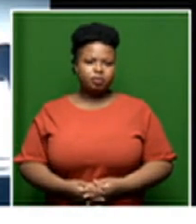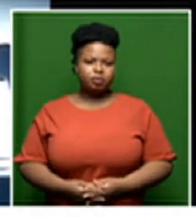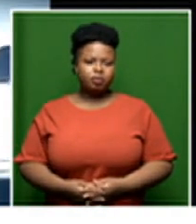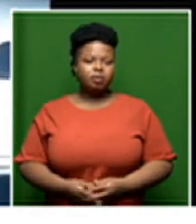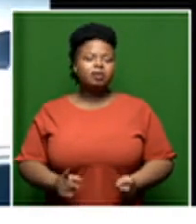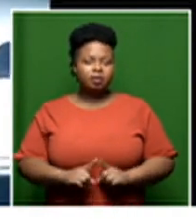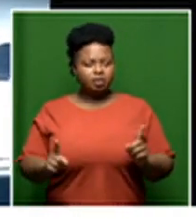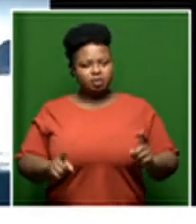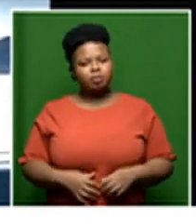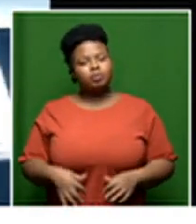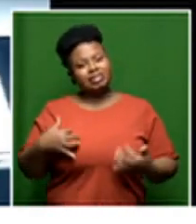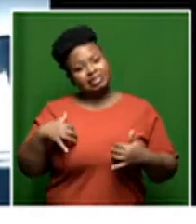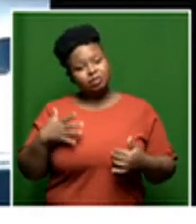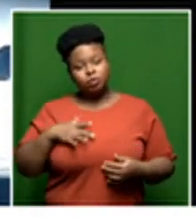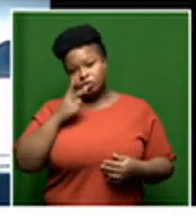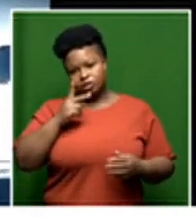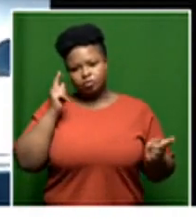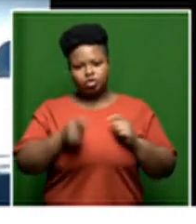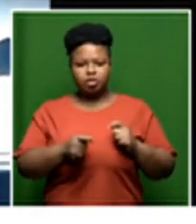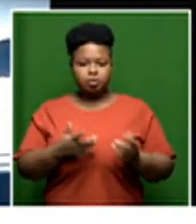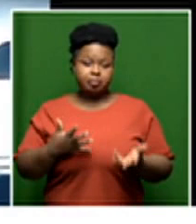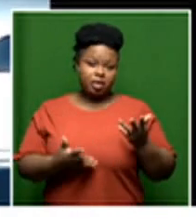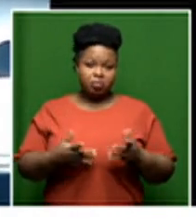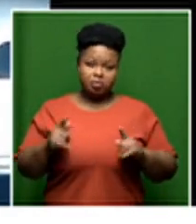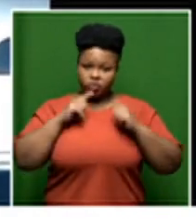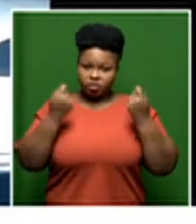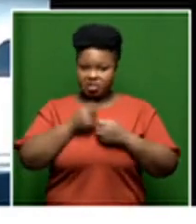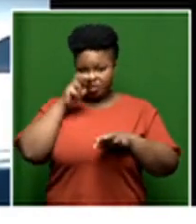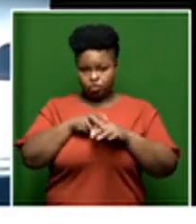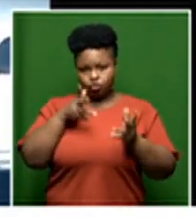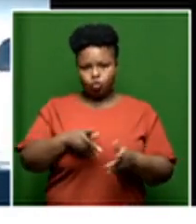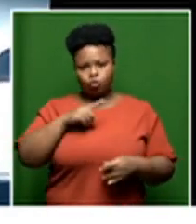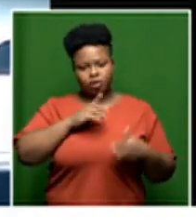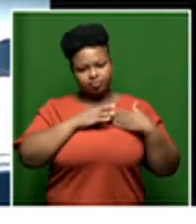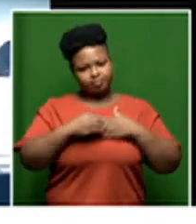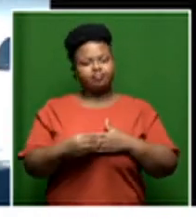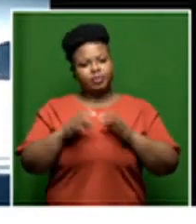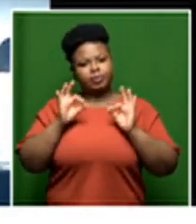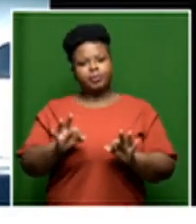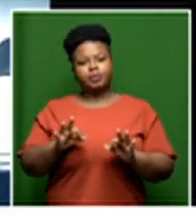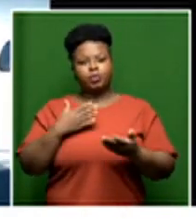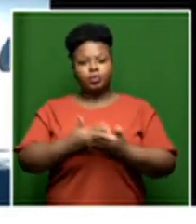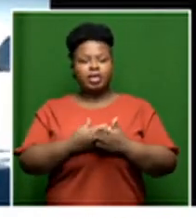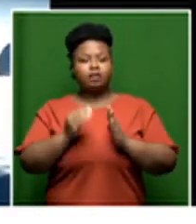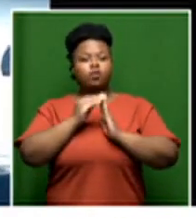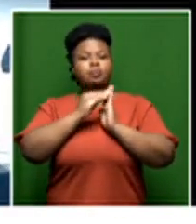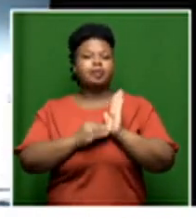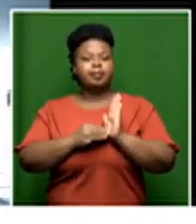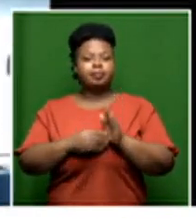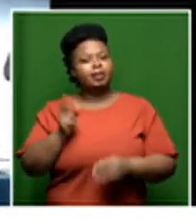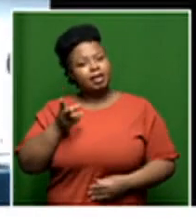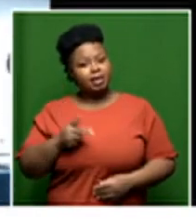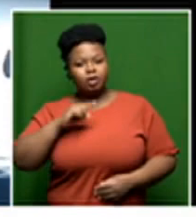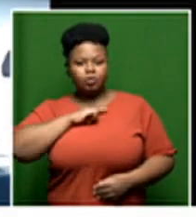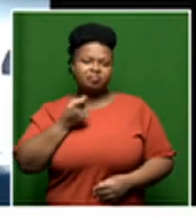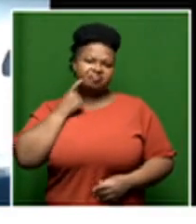But we are looking ahead to those changes. Maybe that is the change that the team needs in order to guide us to a desirable position on the league standings and also to